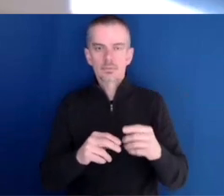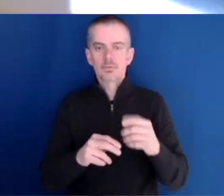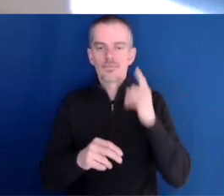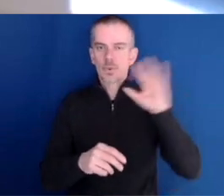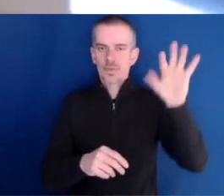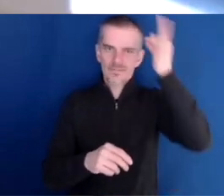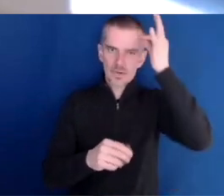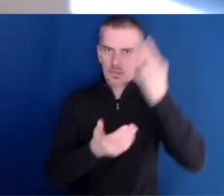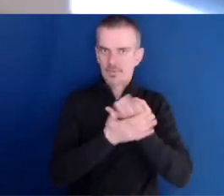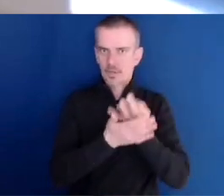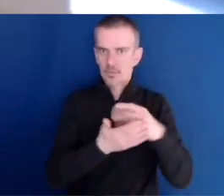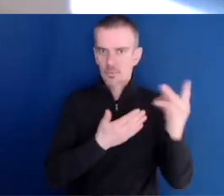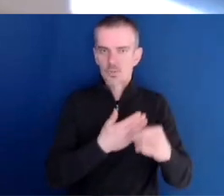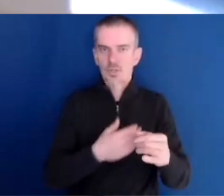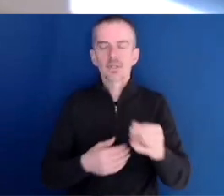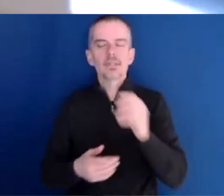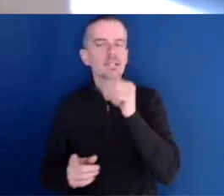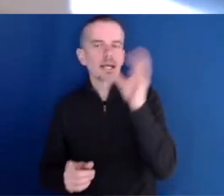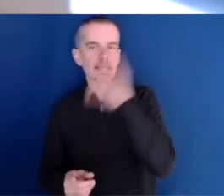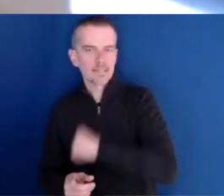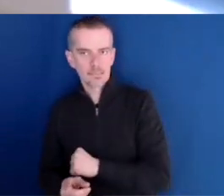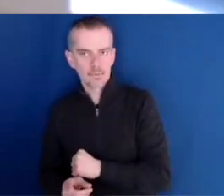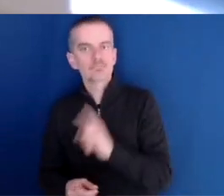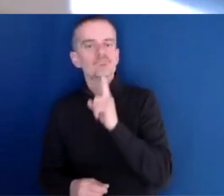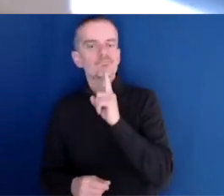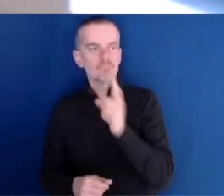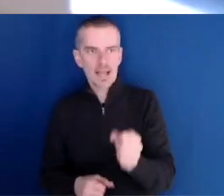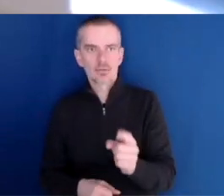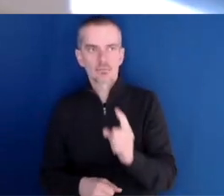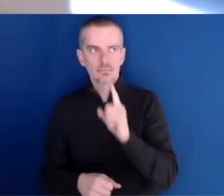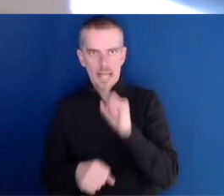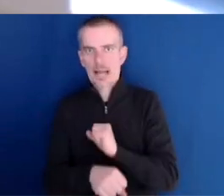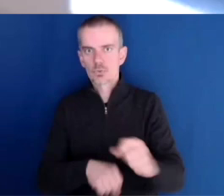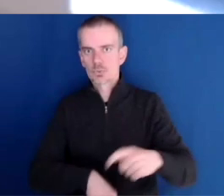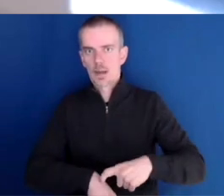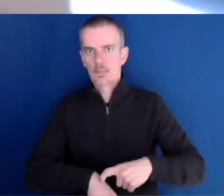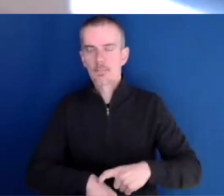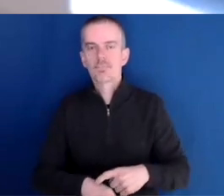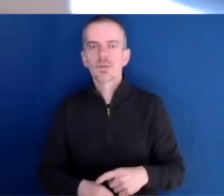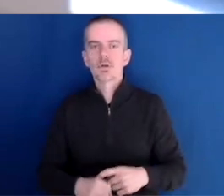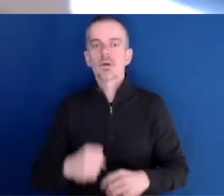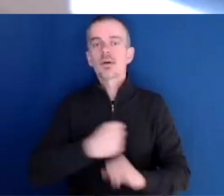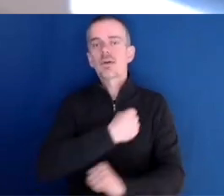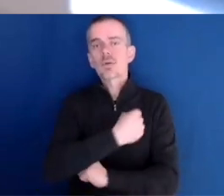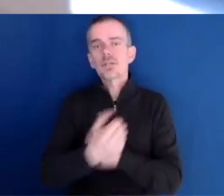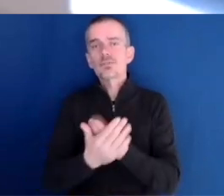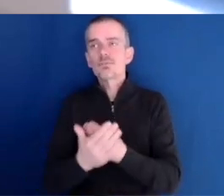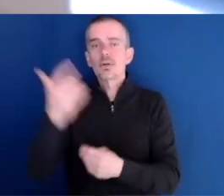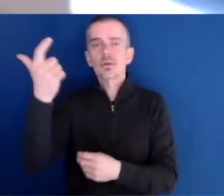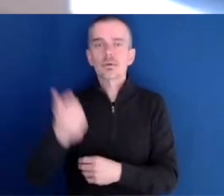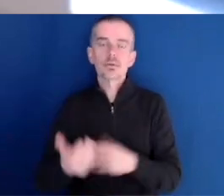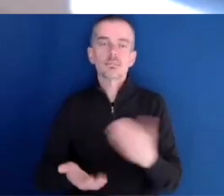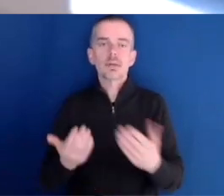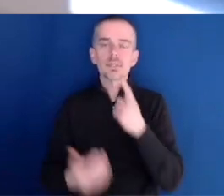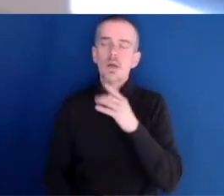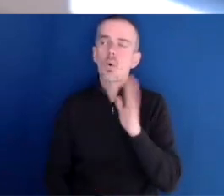is, rather than an estimate, right? So, you know, foundation funding you might